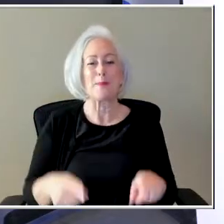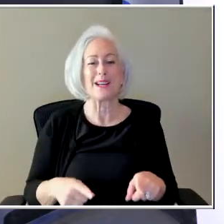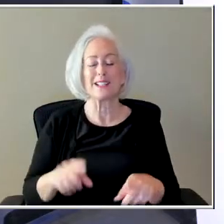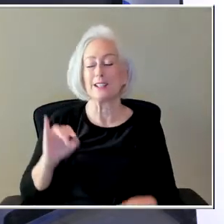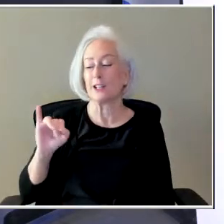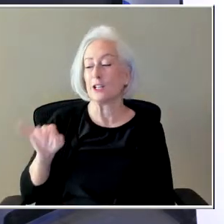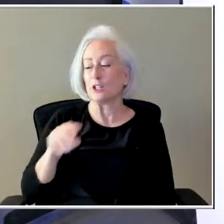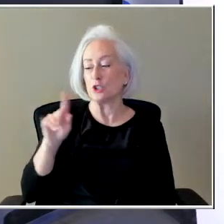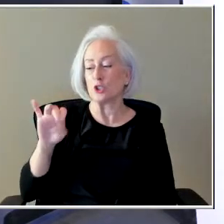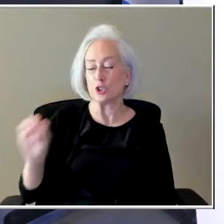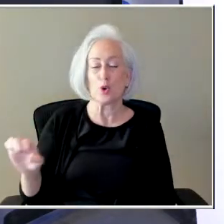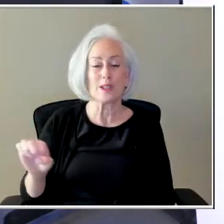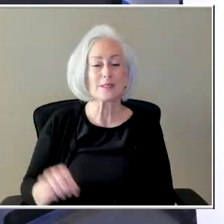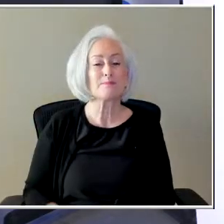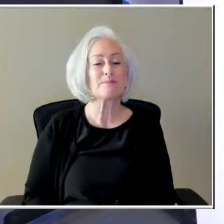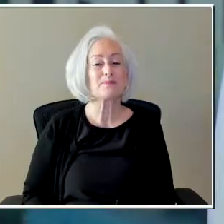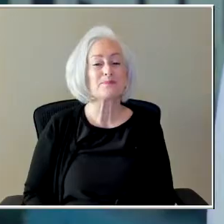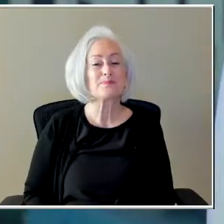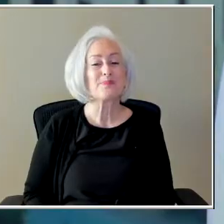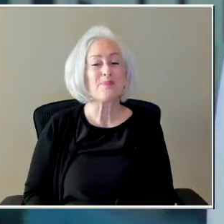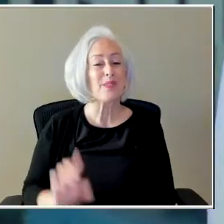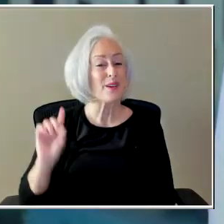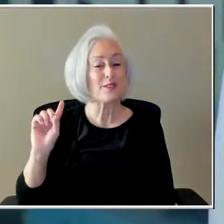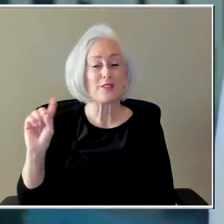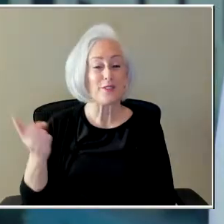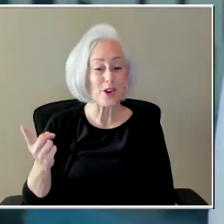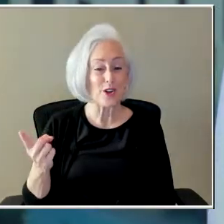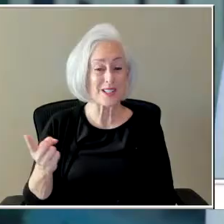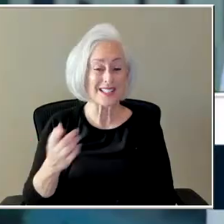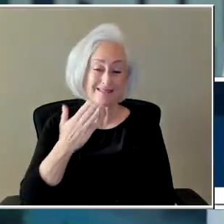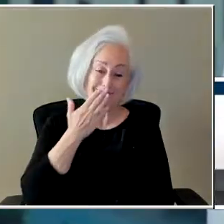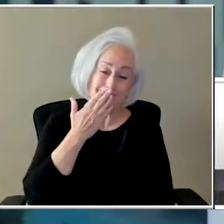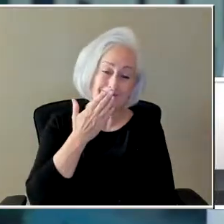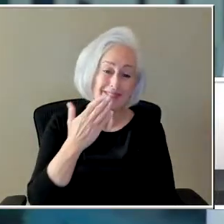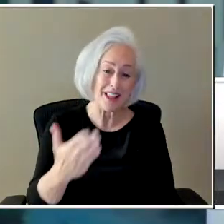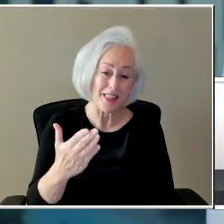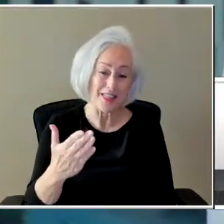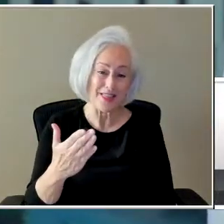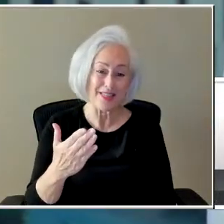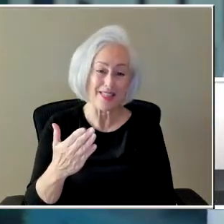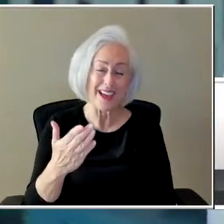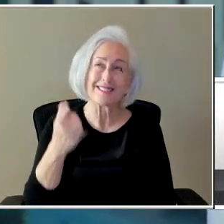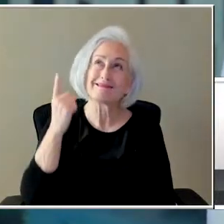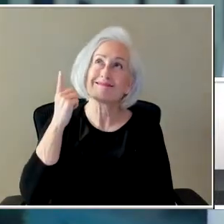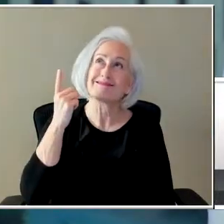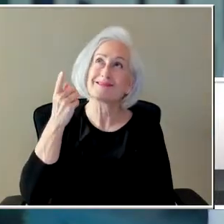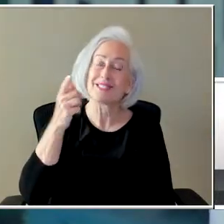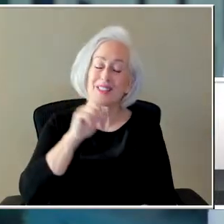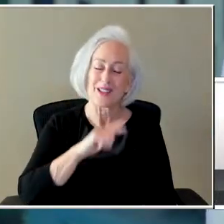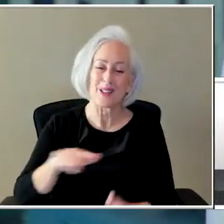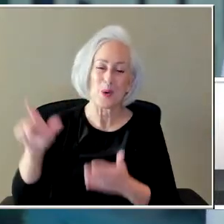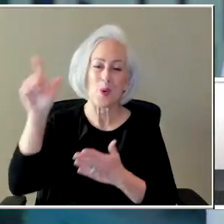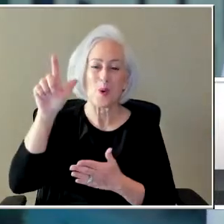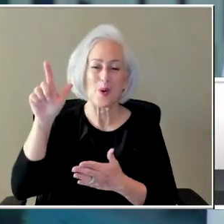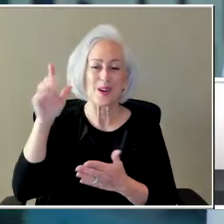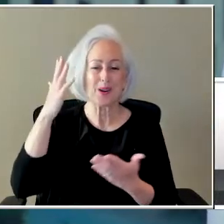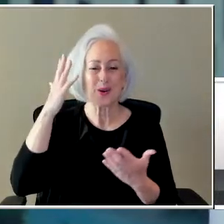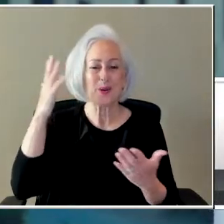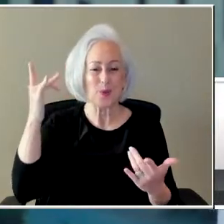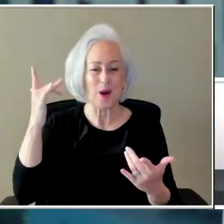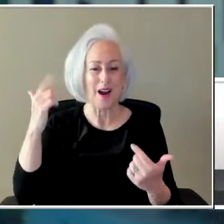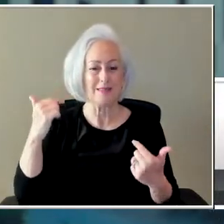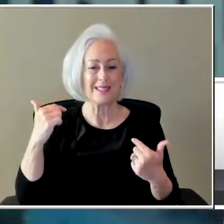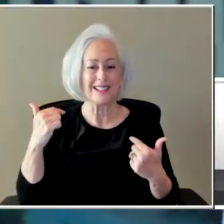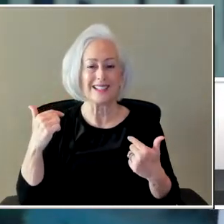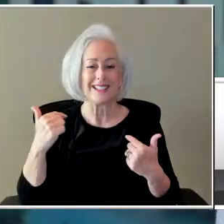of all, I want to thank our dear Lord above, because I did say a lot